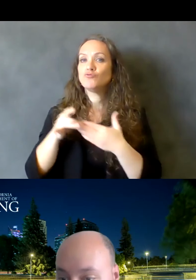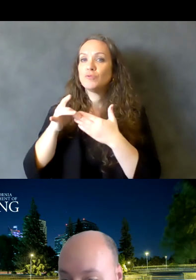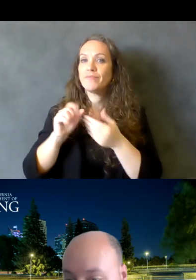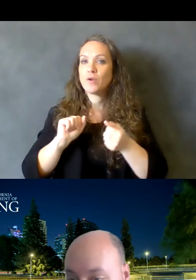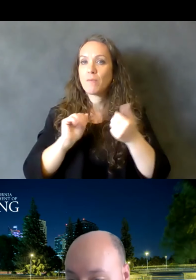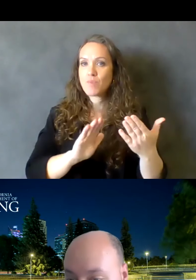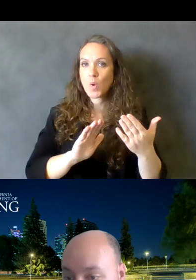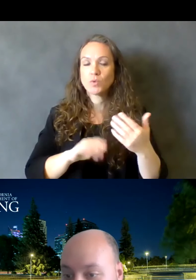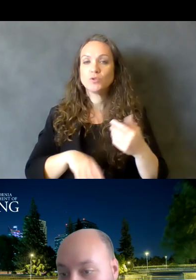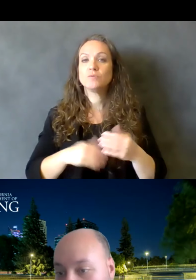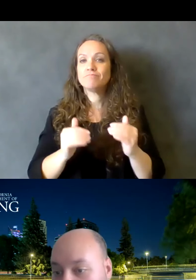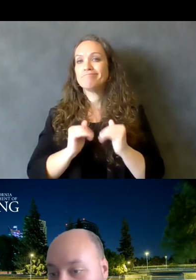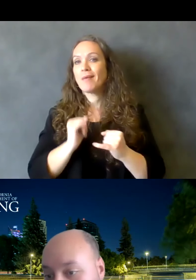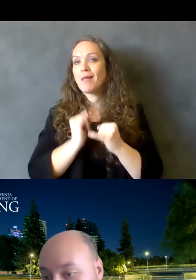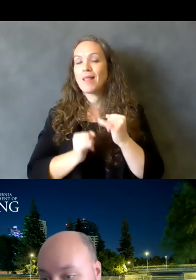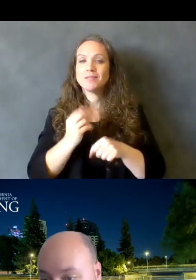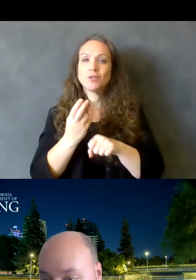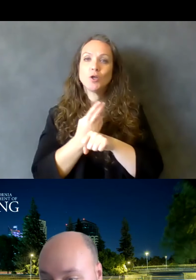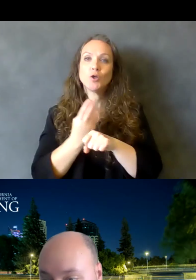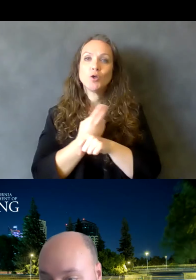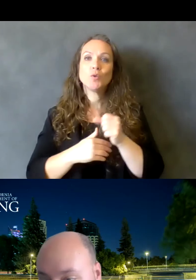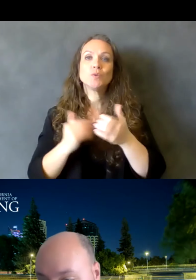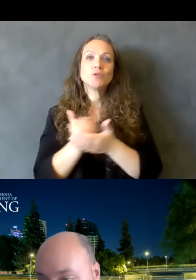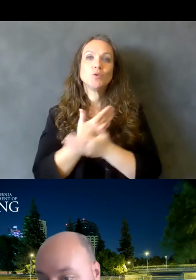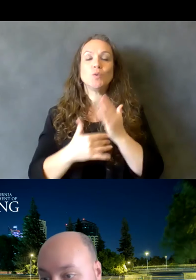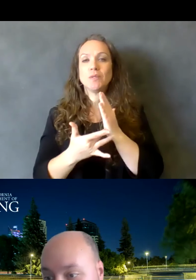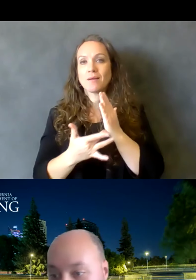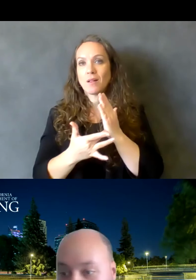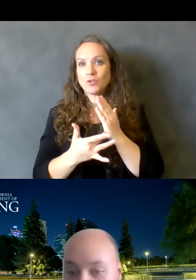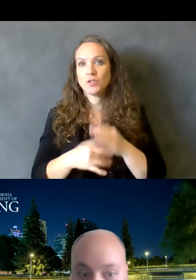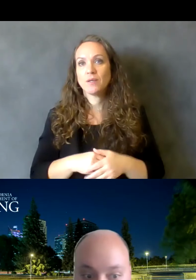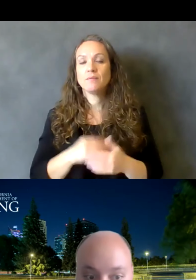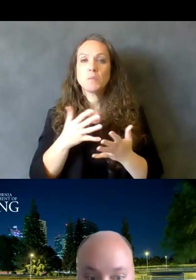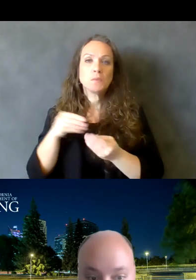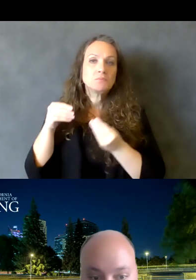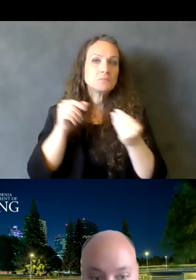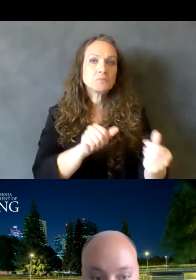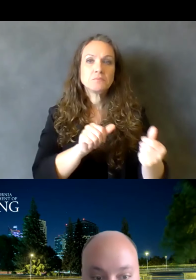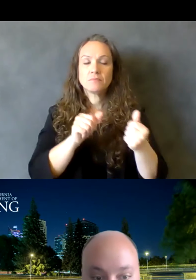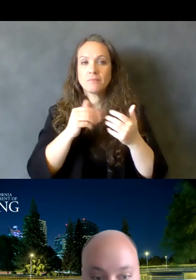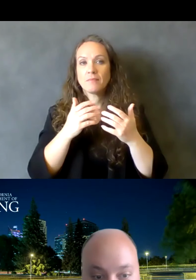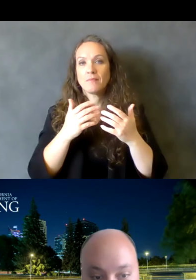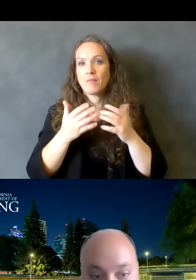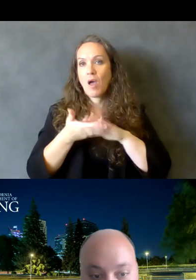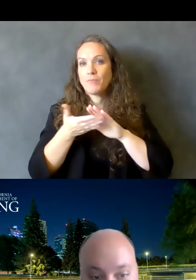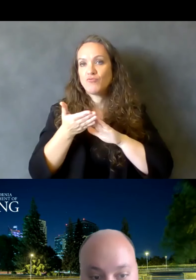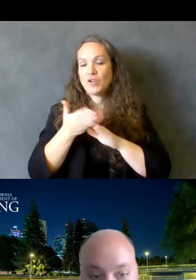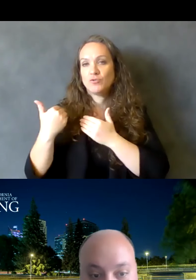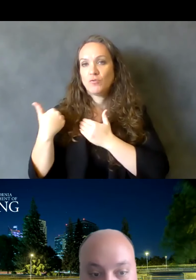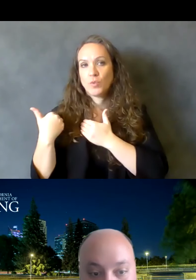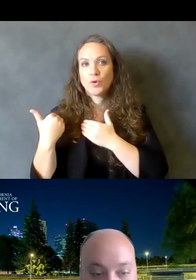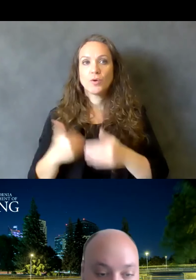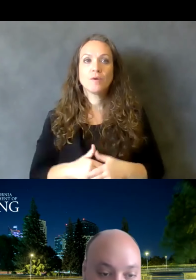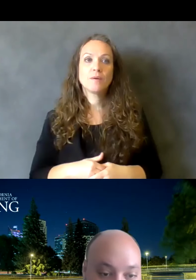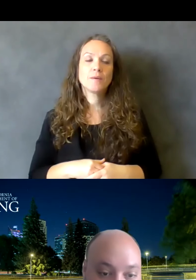technology across the program to help innovate service delivery and streamline administrative and operational workloads.